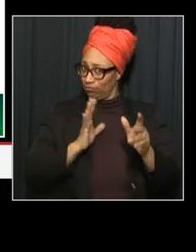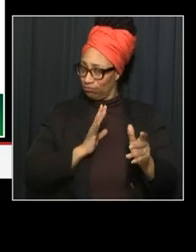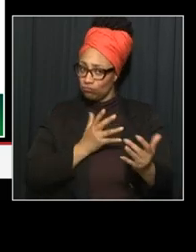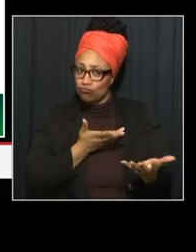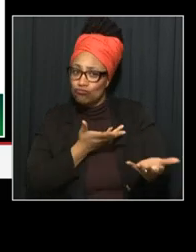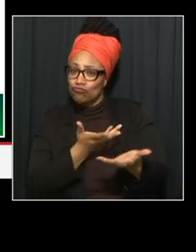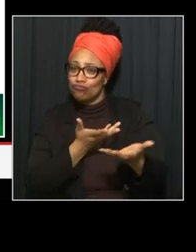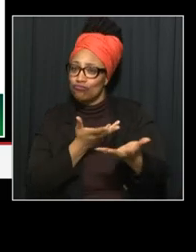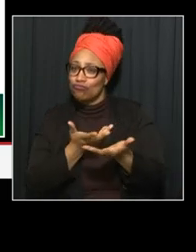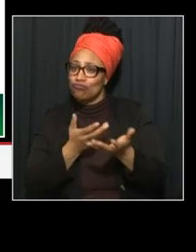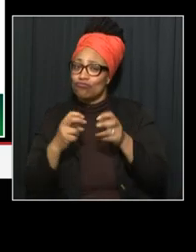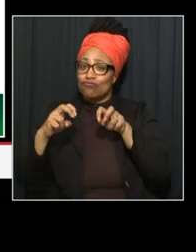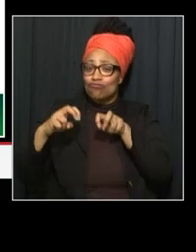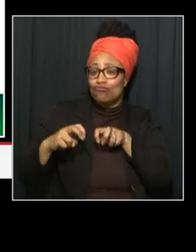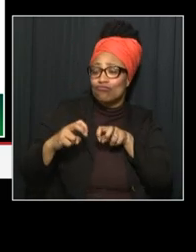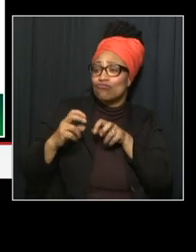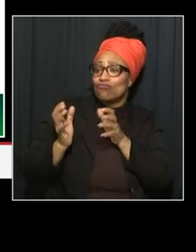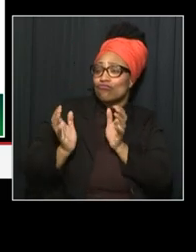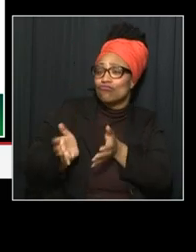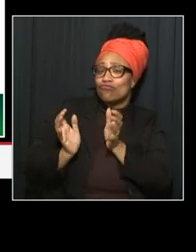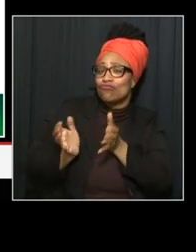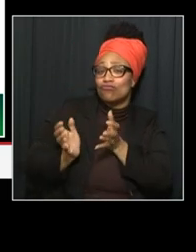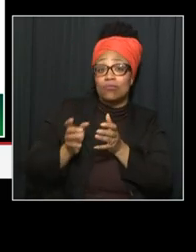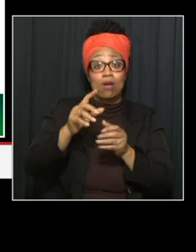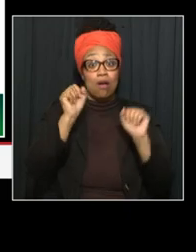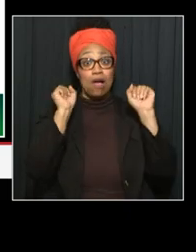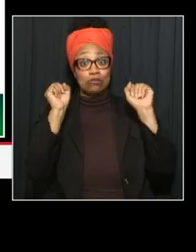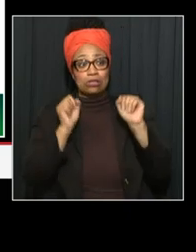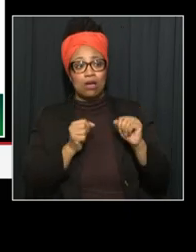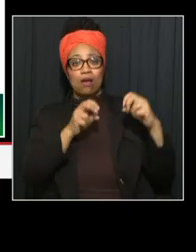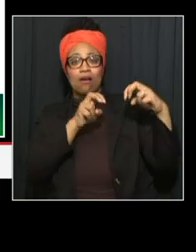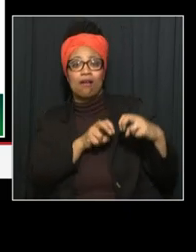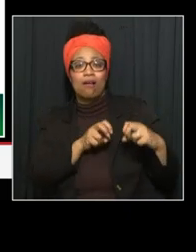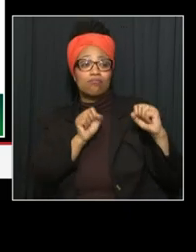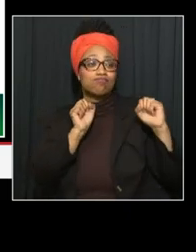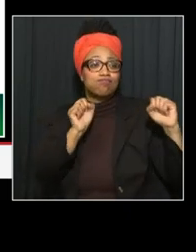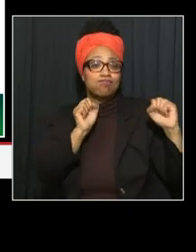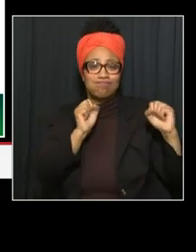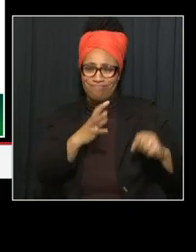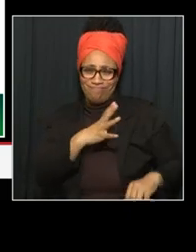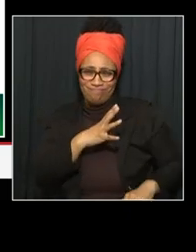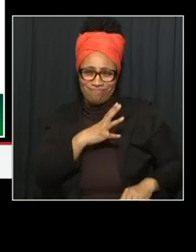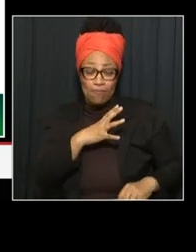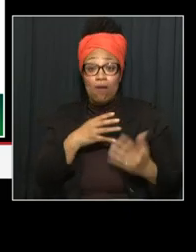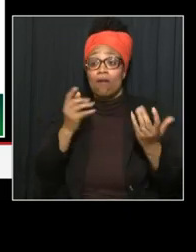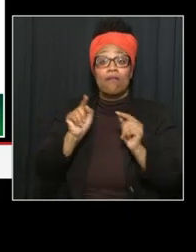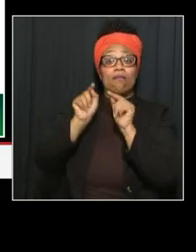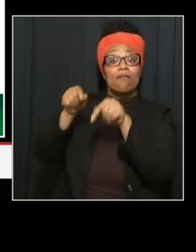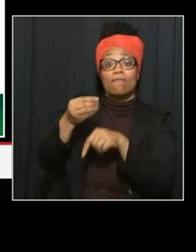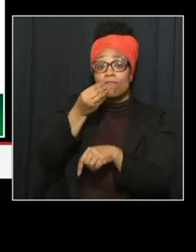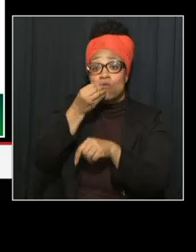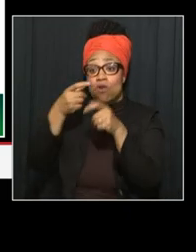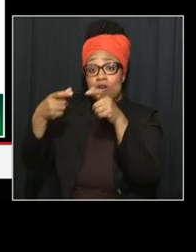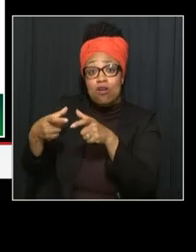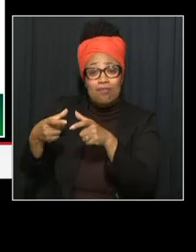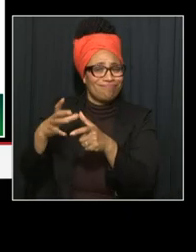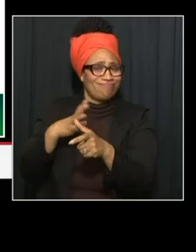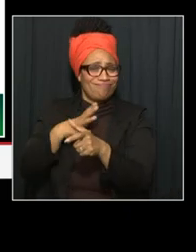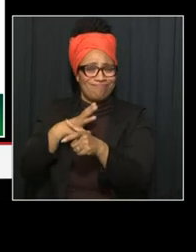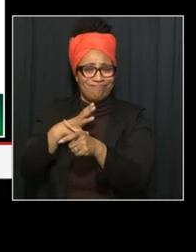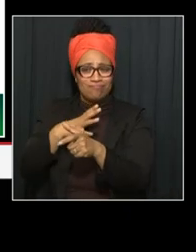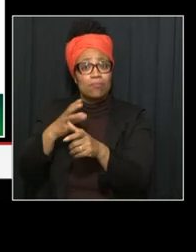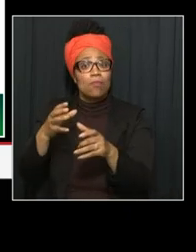You still get your hot, nutritious meal today. But it's powerful